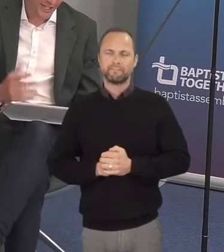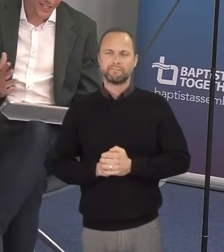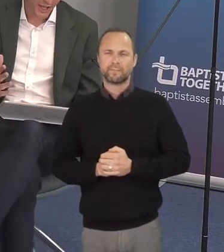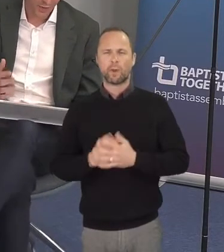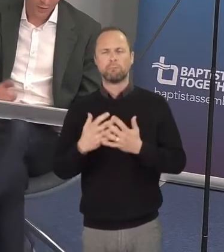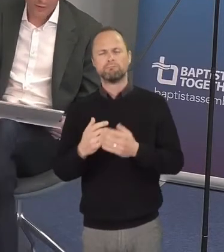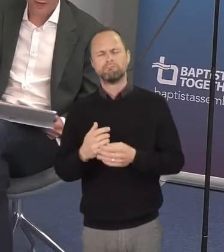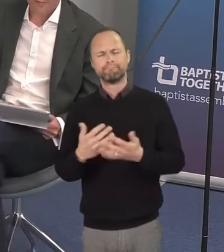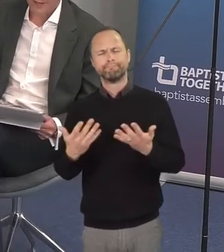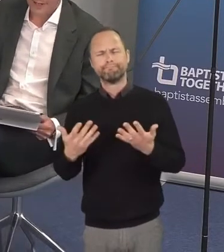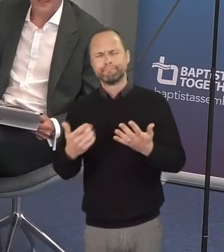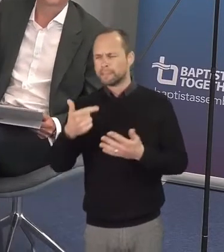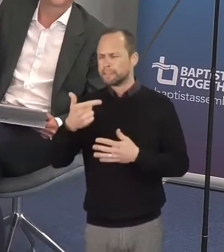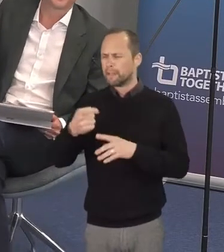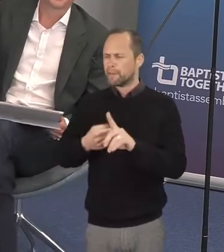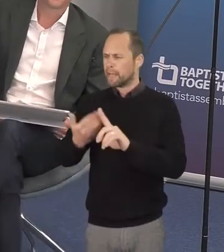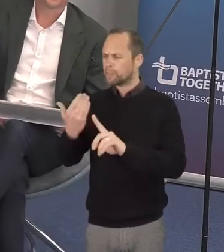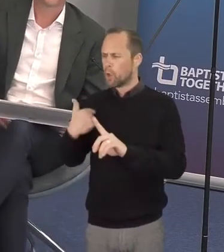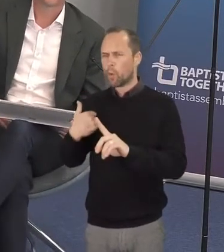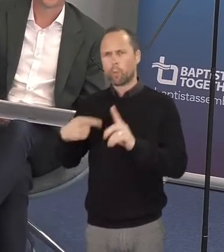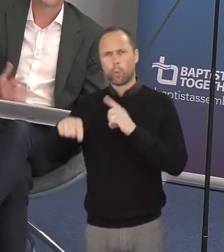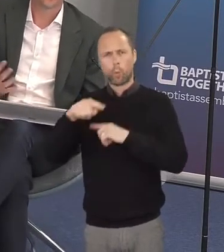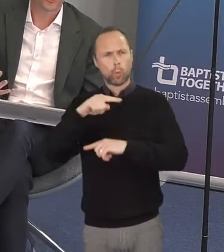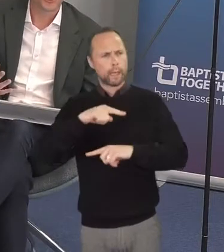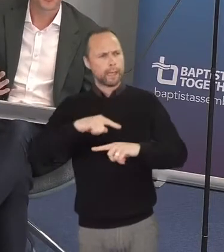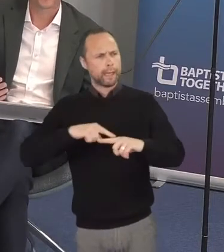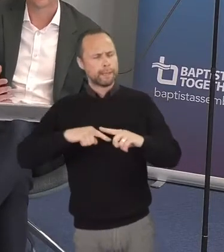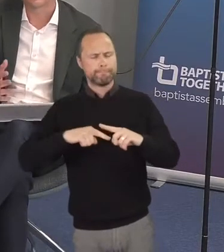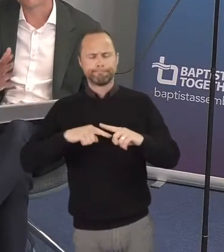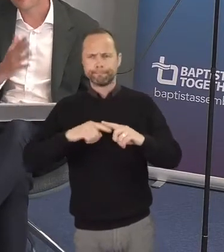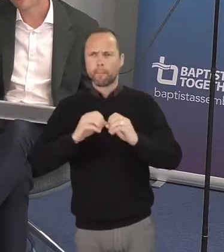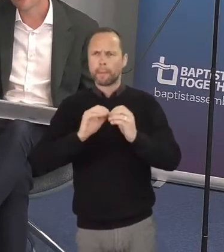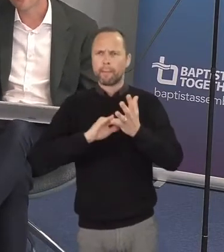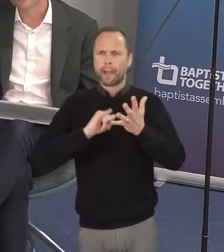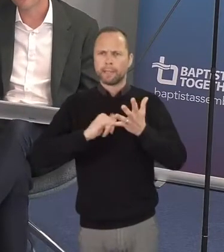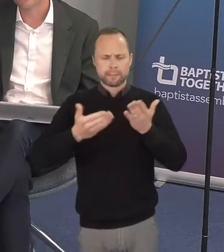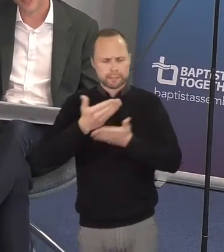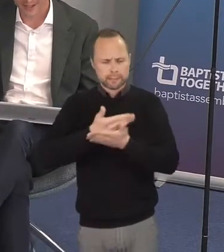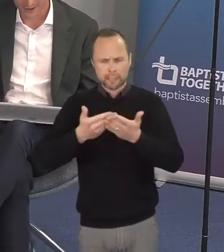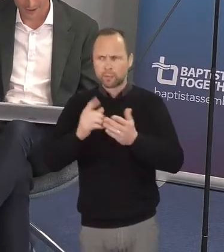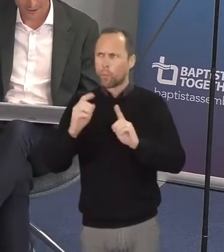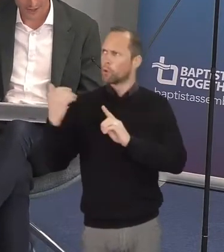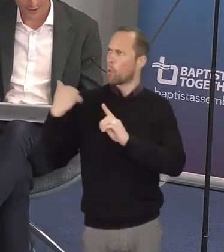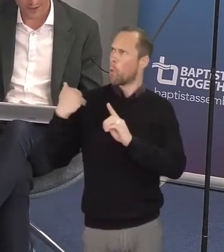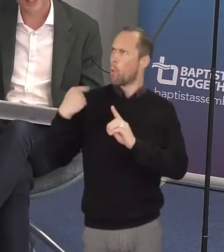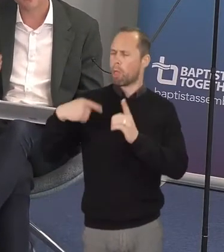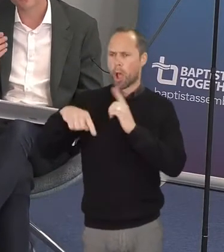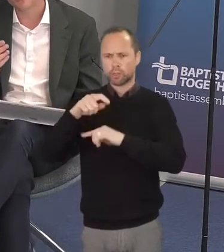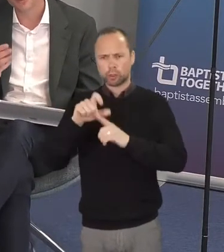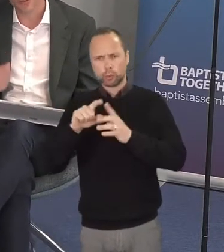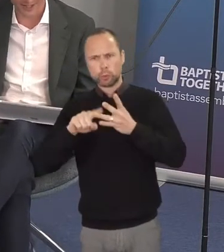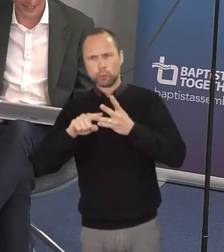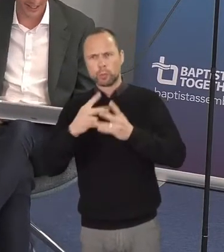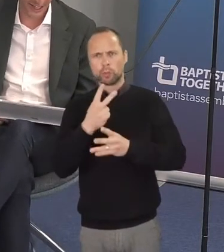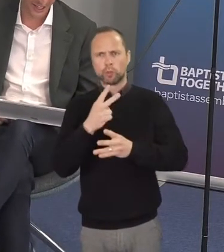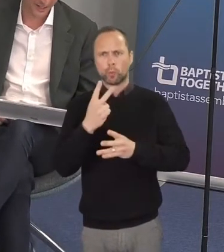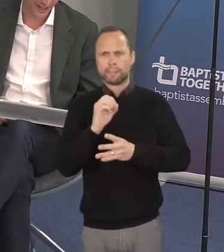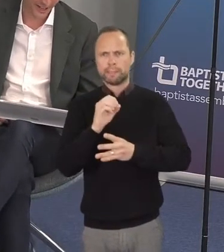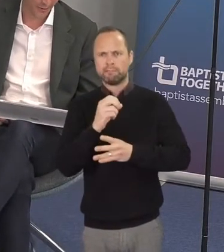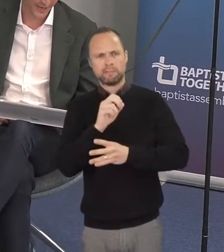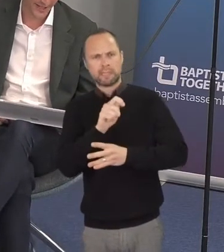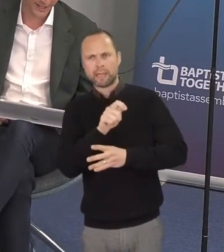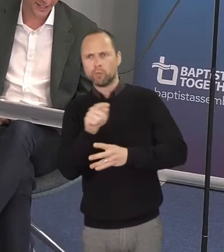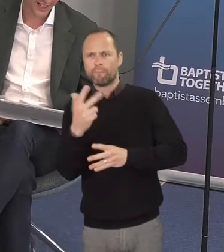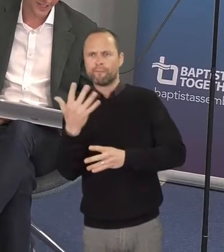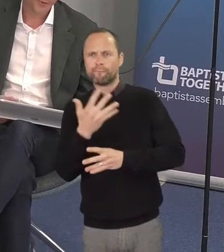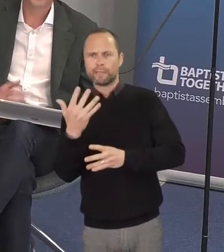You know, 7 years ago, when we were beginning to discuss what God might be calling us to in the period from 2015 to 2020, there was something that was niggling at us